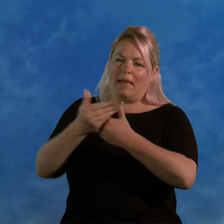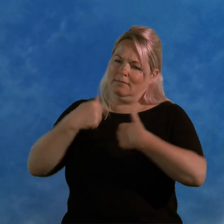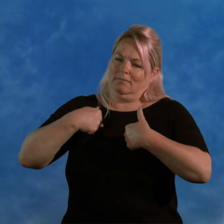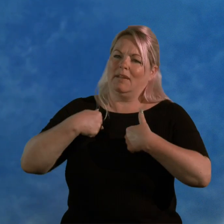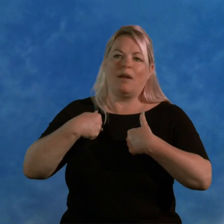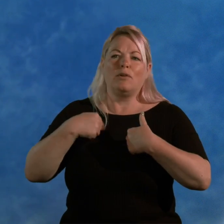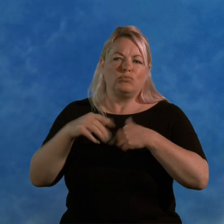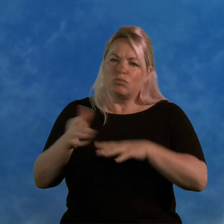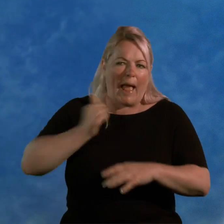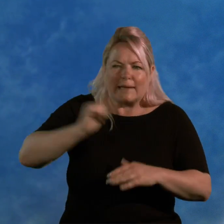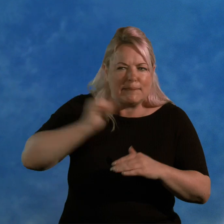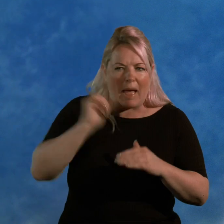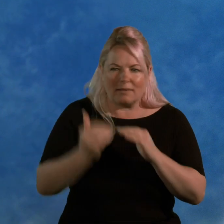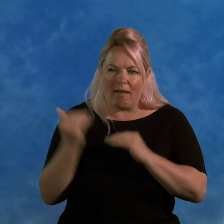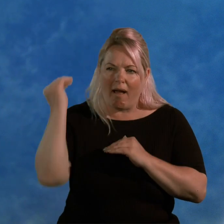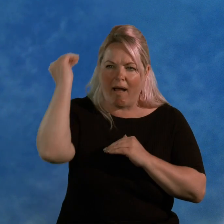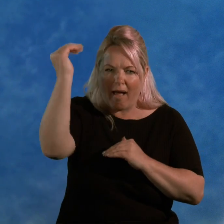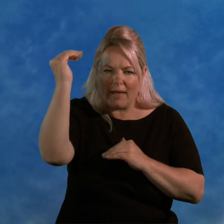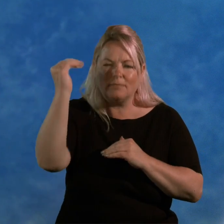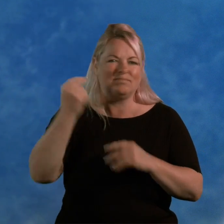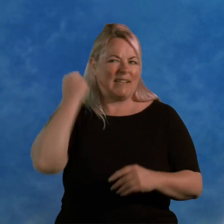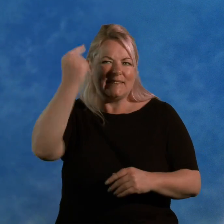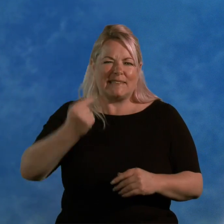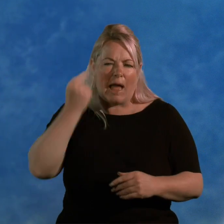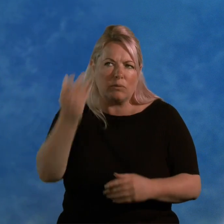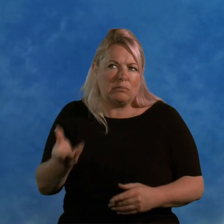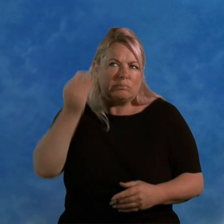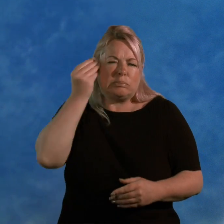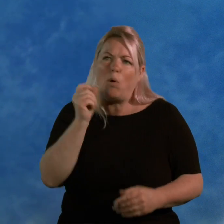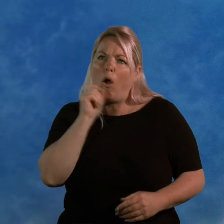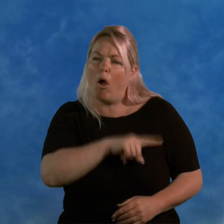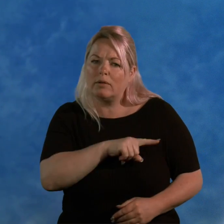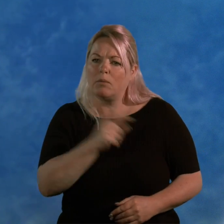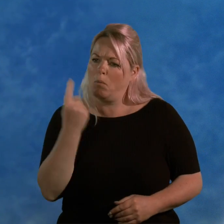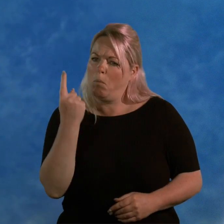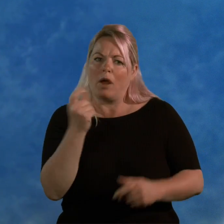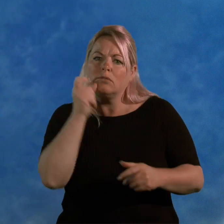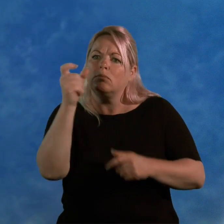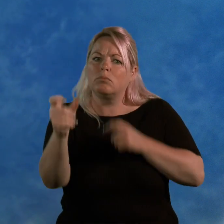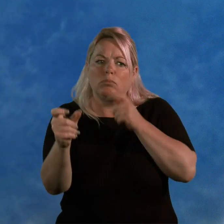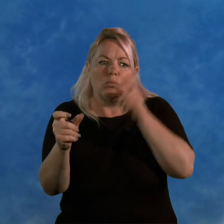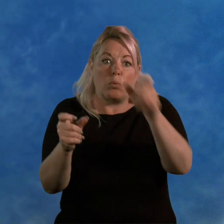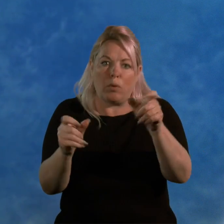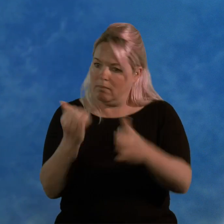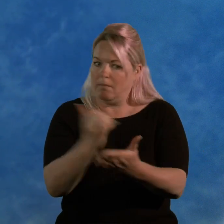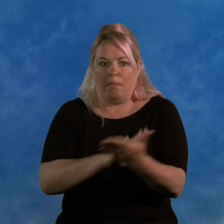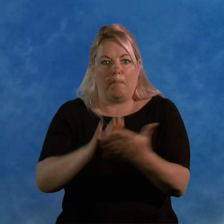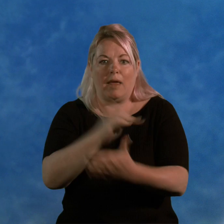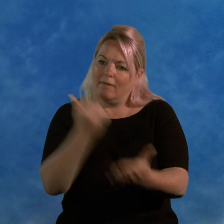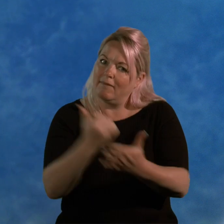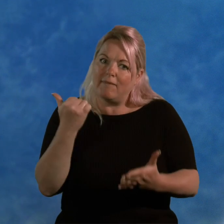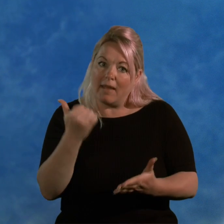much. Yeah, it might sound a bit odd, and if you get a couple of words, then you'll be doing really